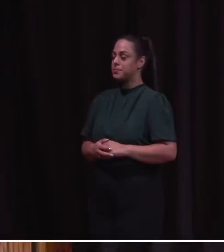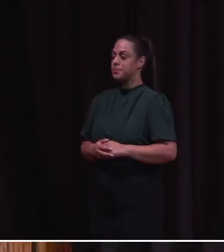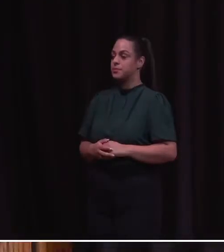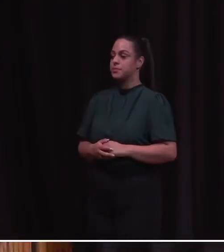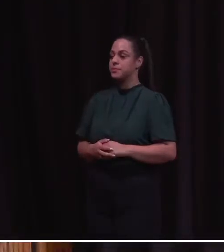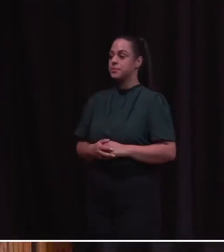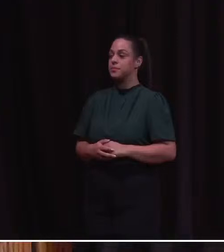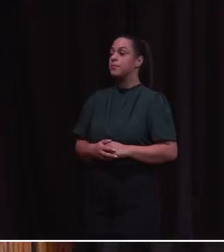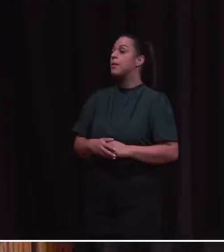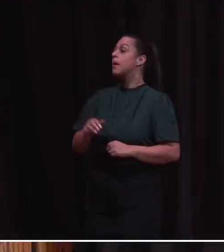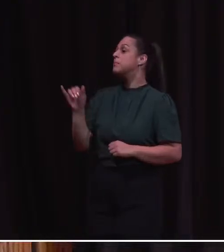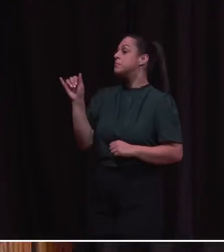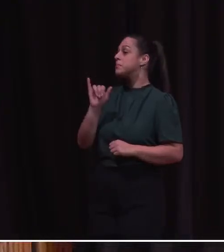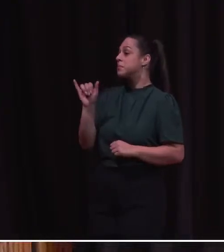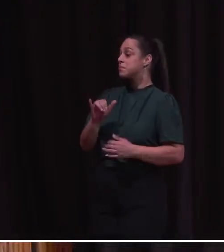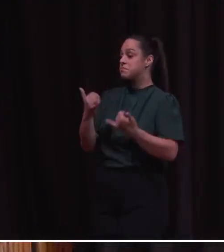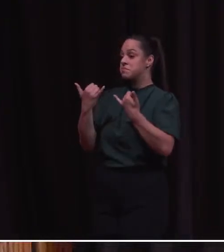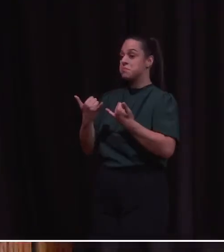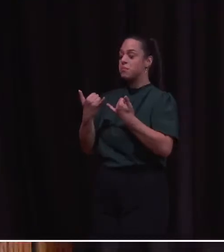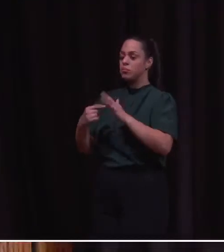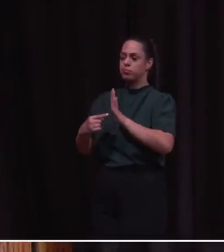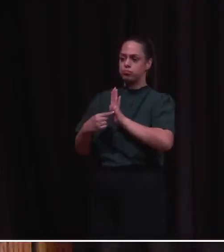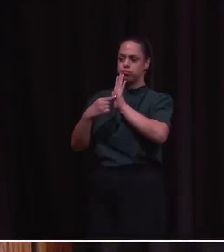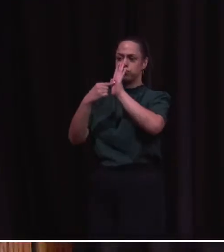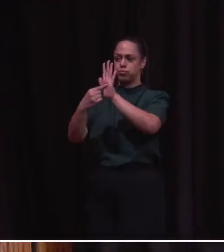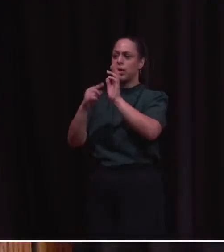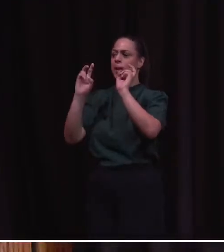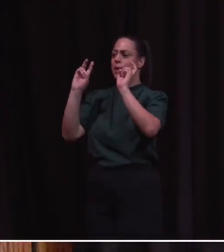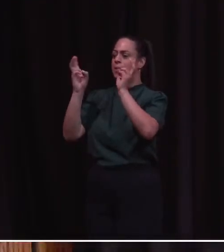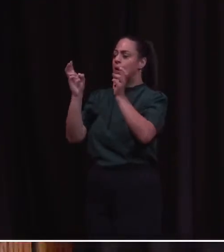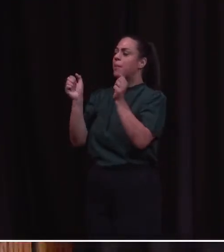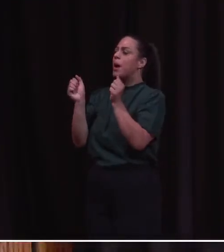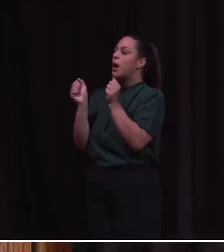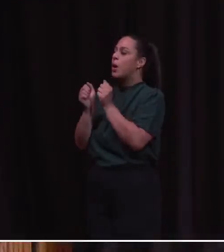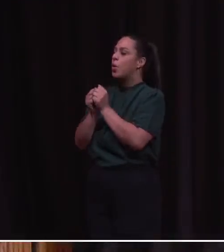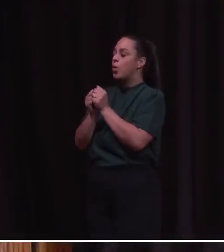feminism, decoloniality, and their imbrications.